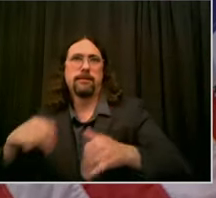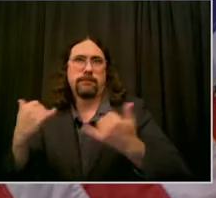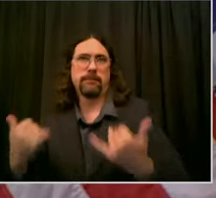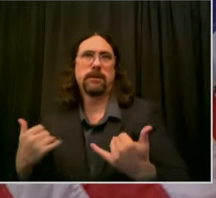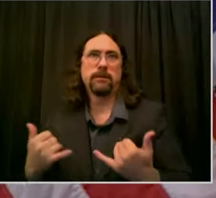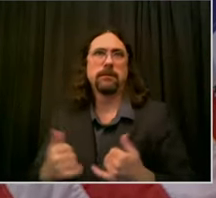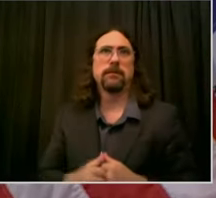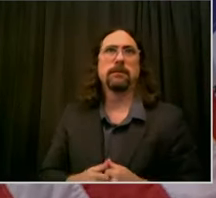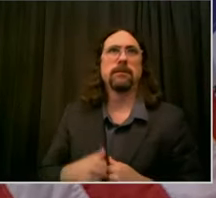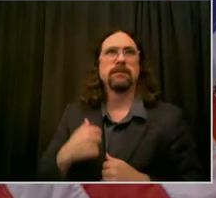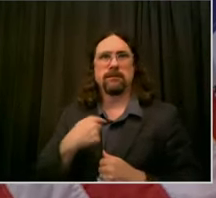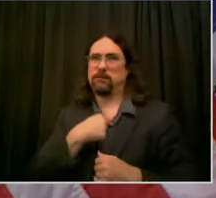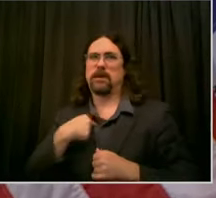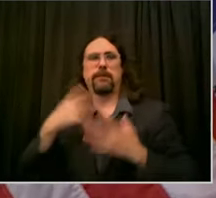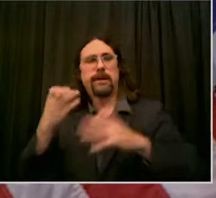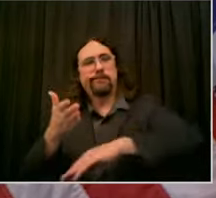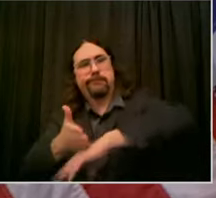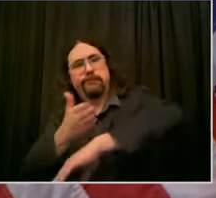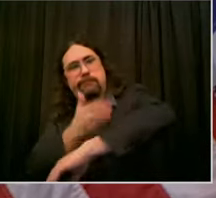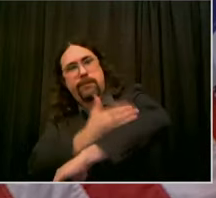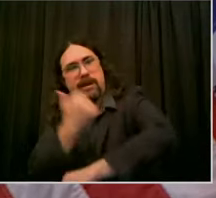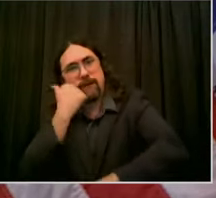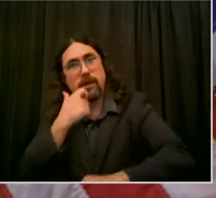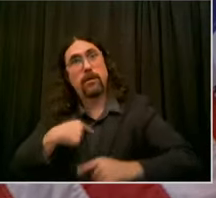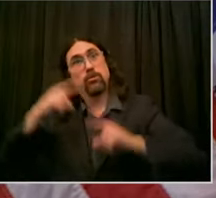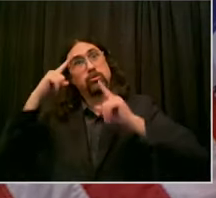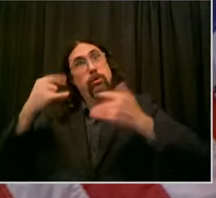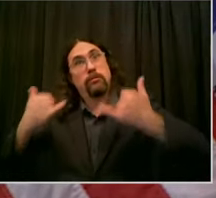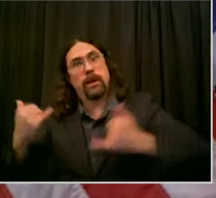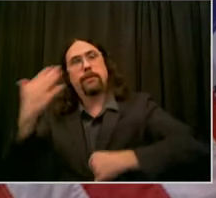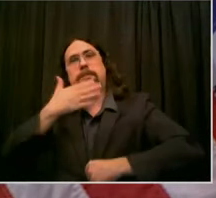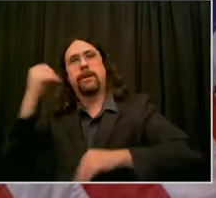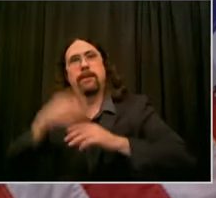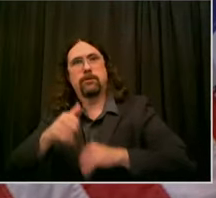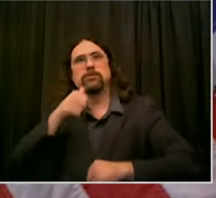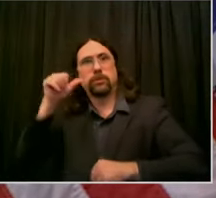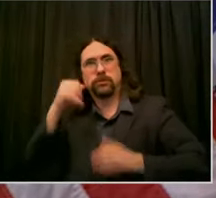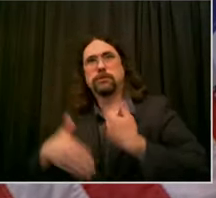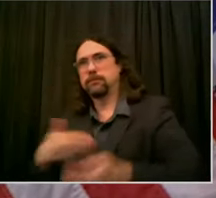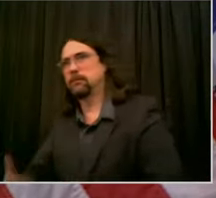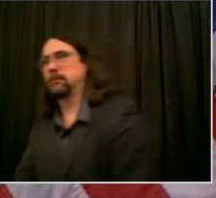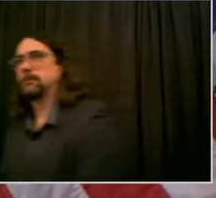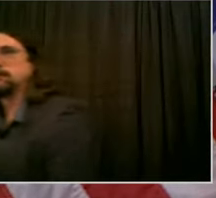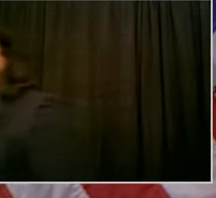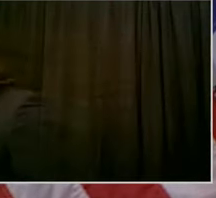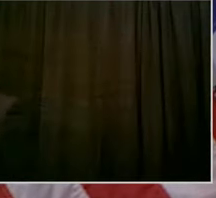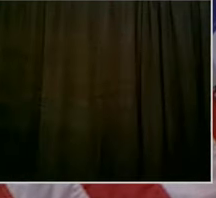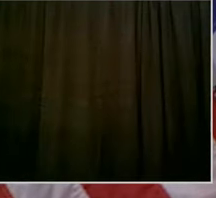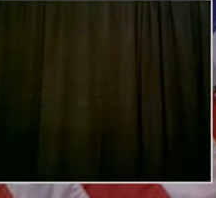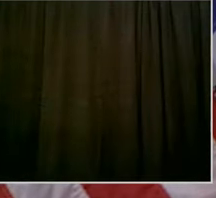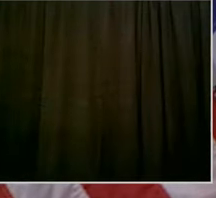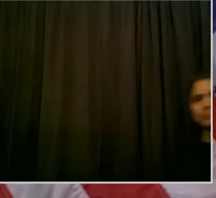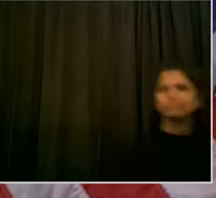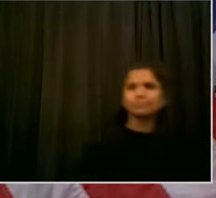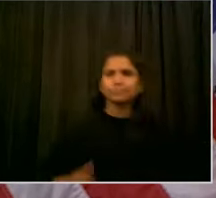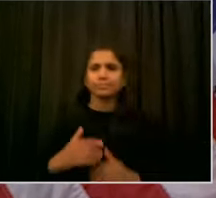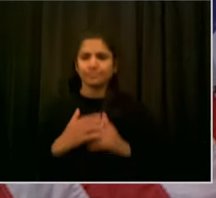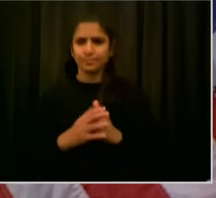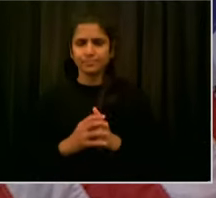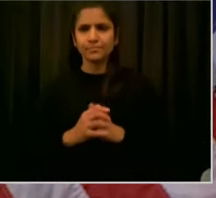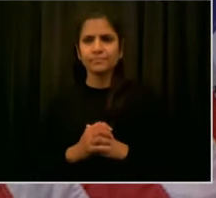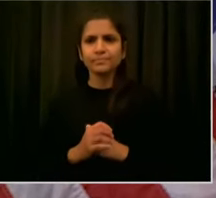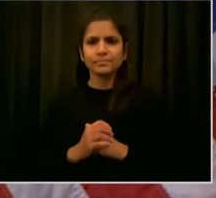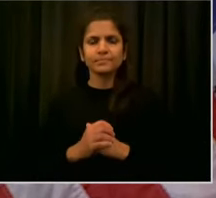just keep making progress from there. Next, we have Dave from Streets Blog. Hey, Mr.